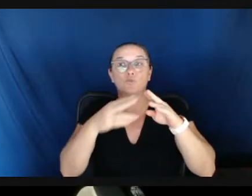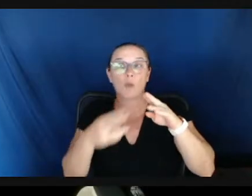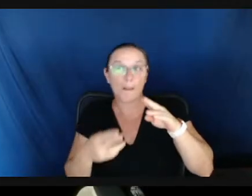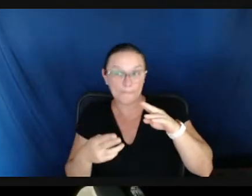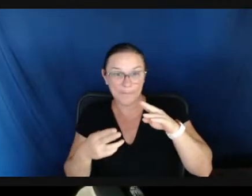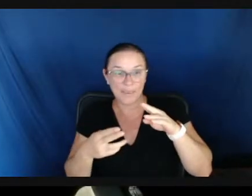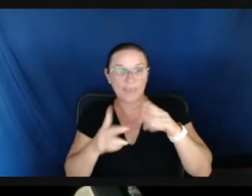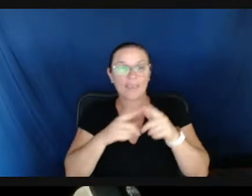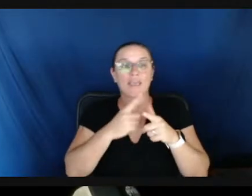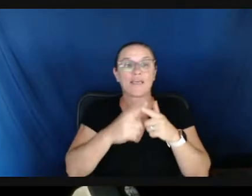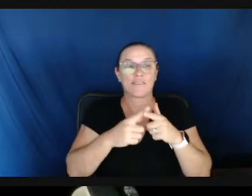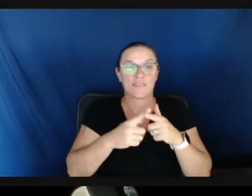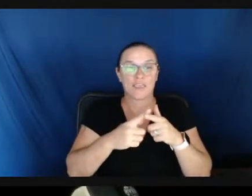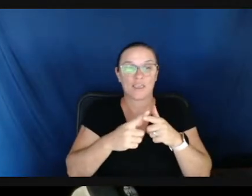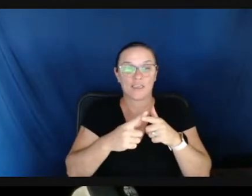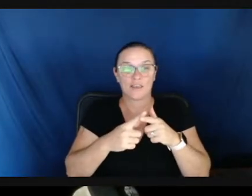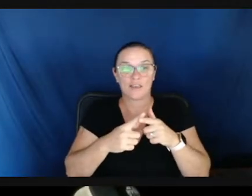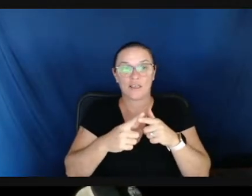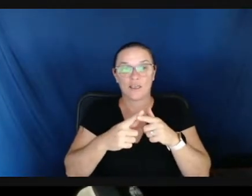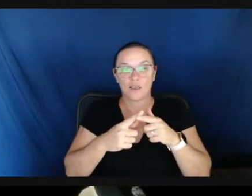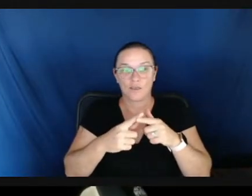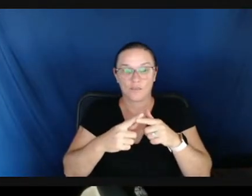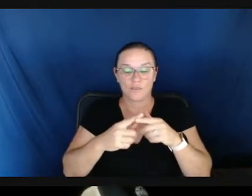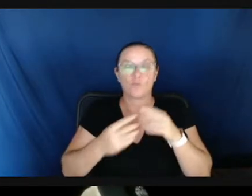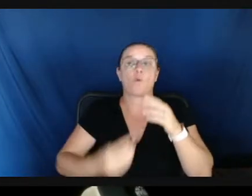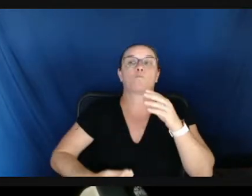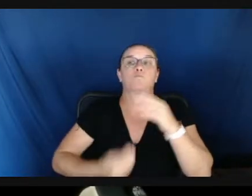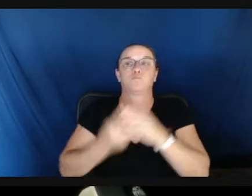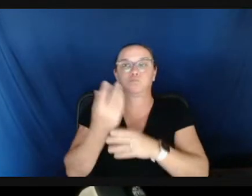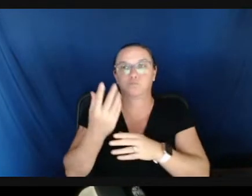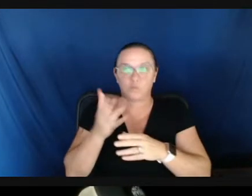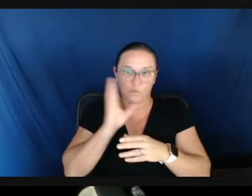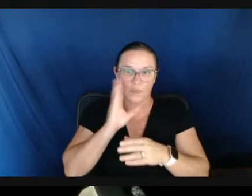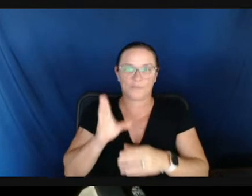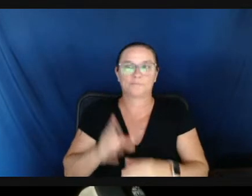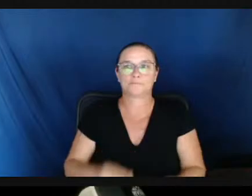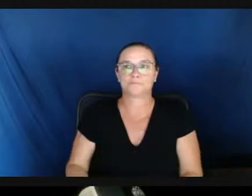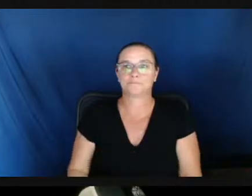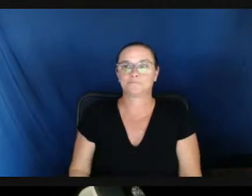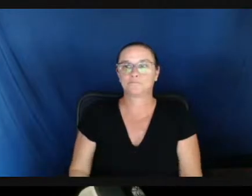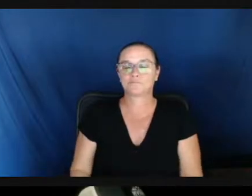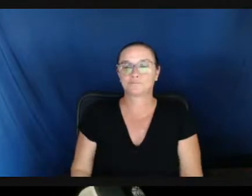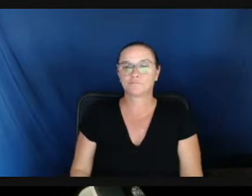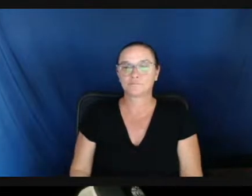that the big pulse has started and the lava is going to be fountaining higher out.